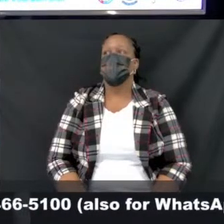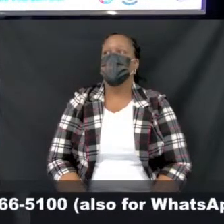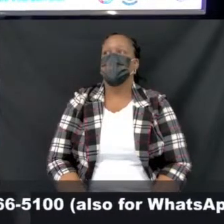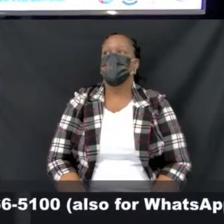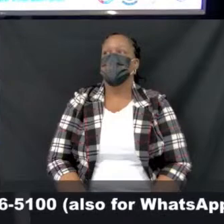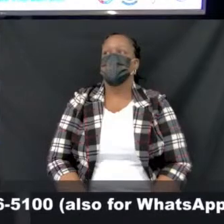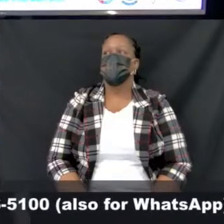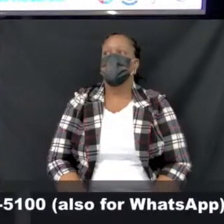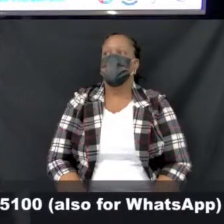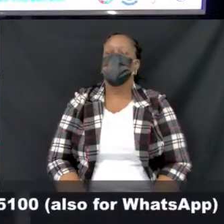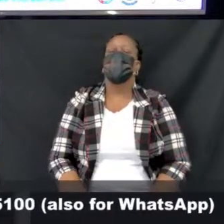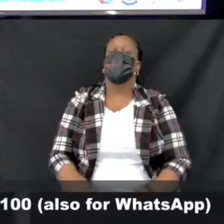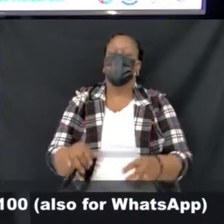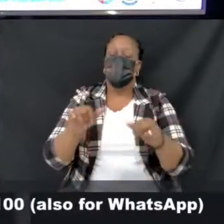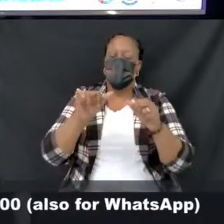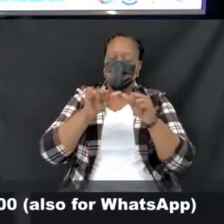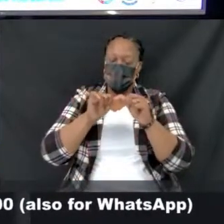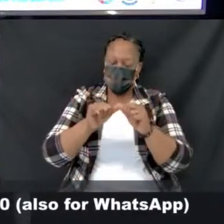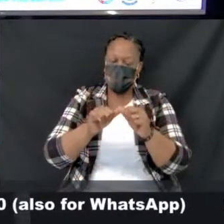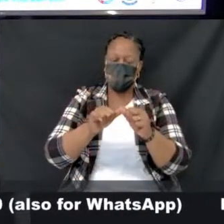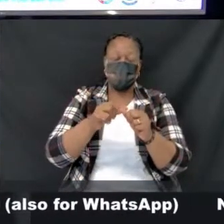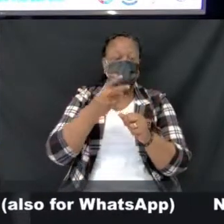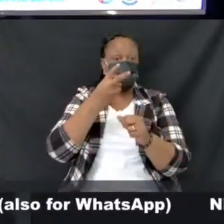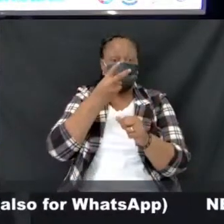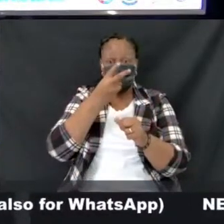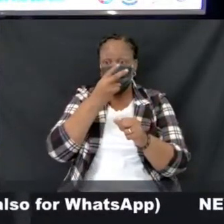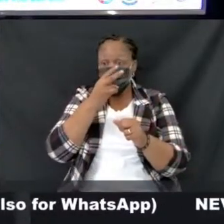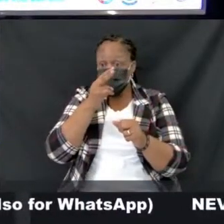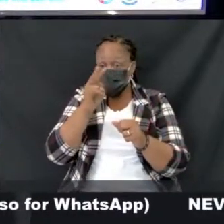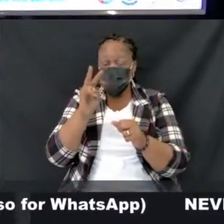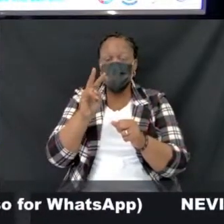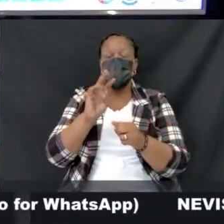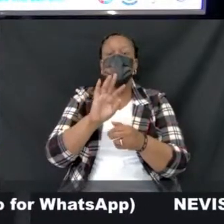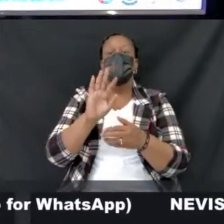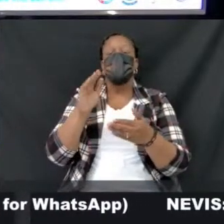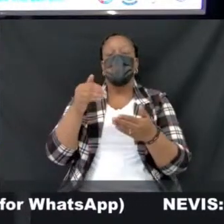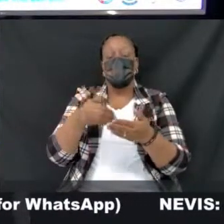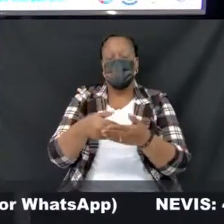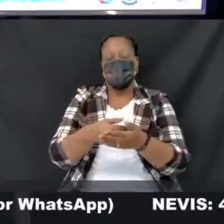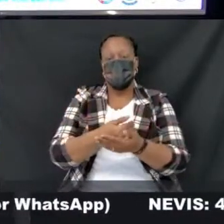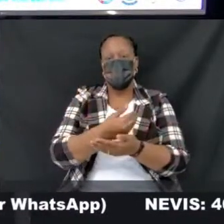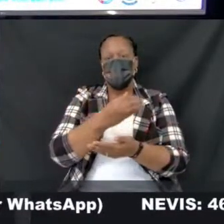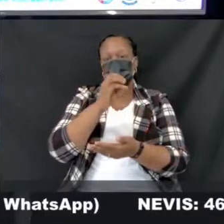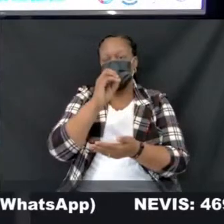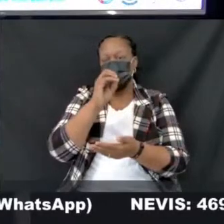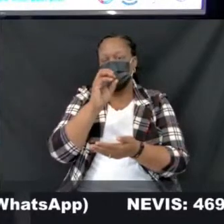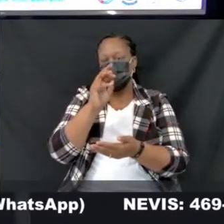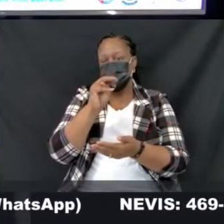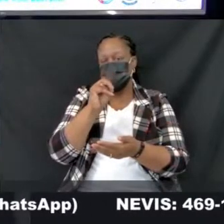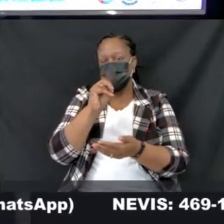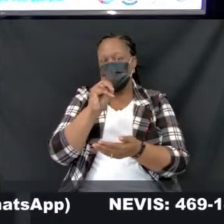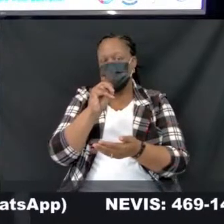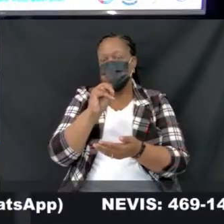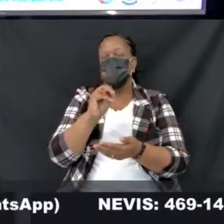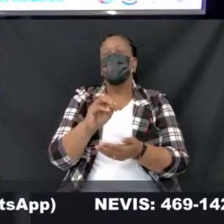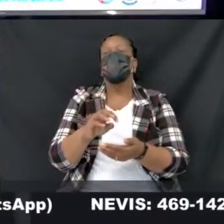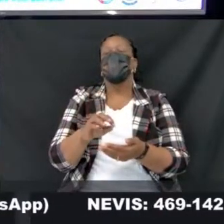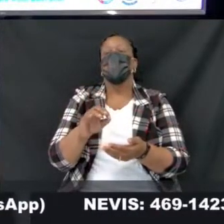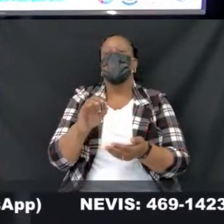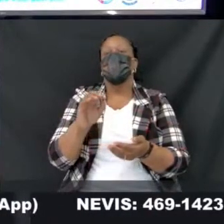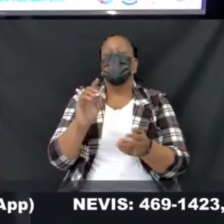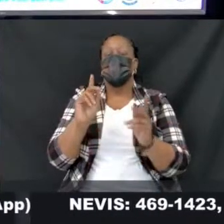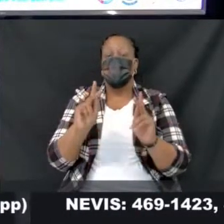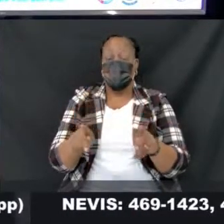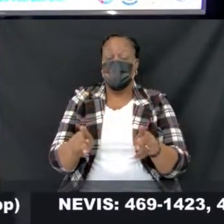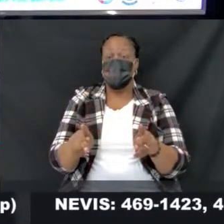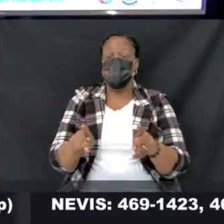We are still monitoring the new COVID-19 infections, and we are encouraged by the numbers which